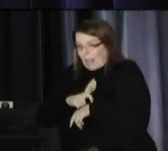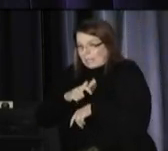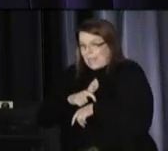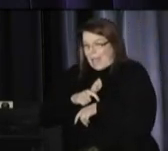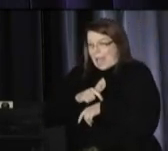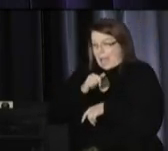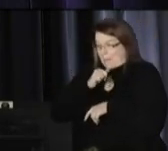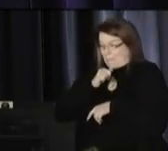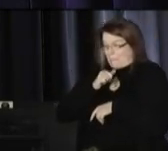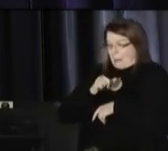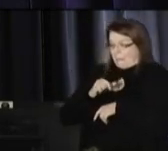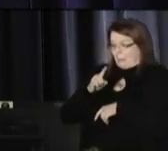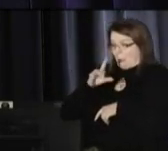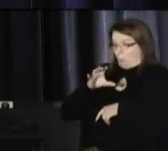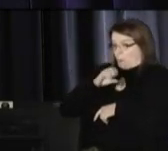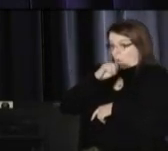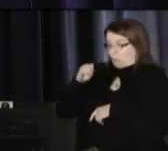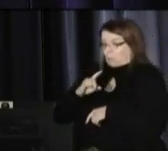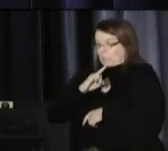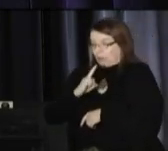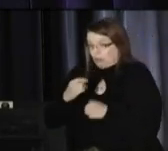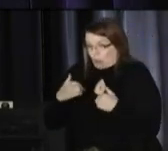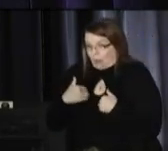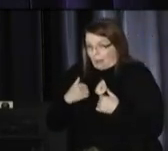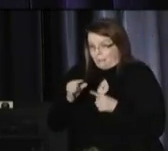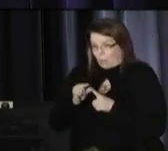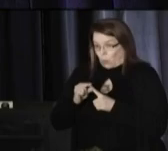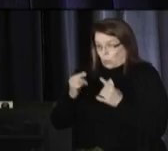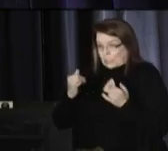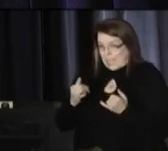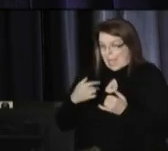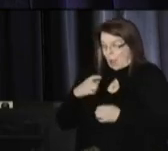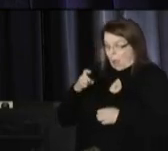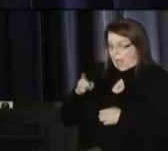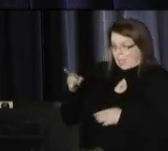entirely sure I do now. I need you to